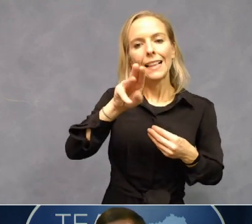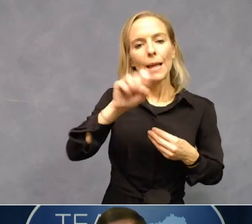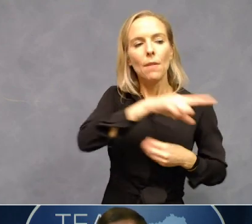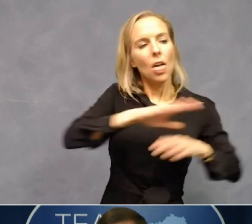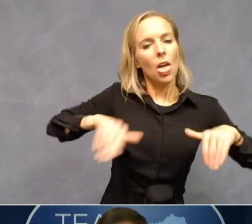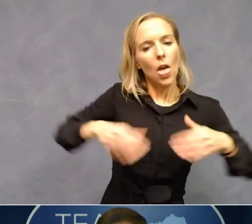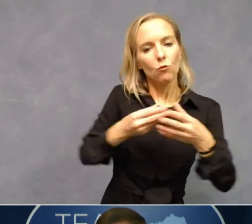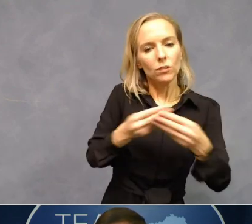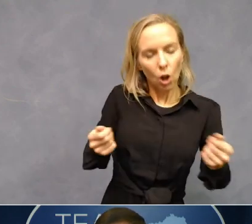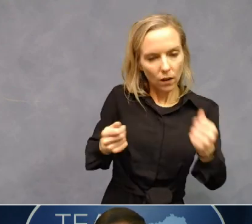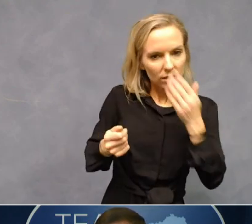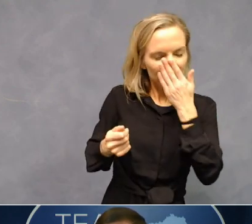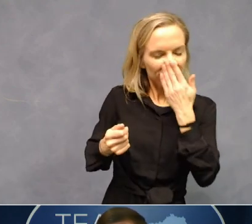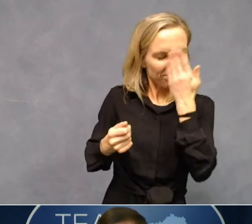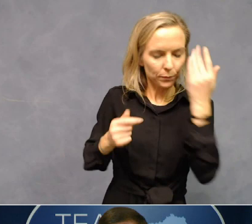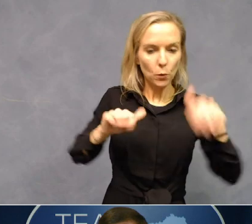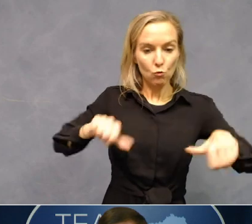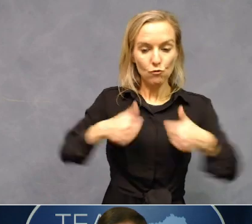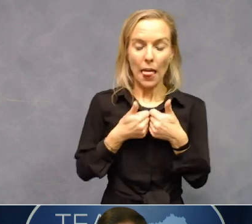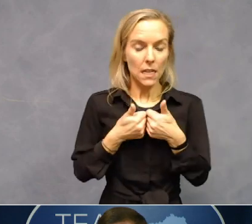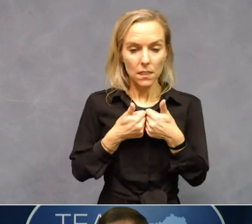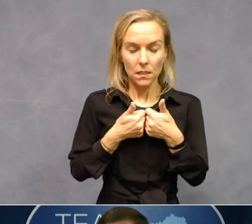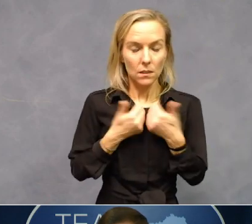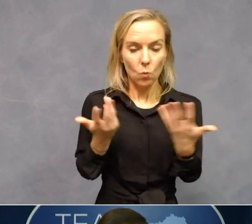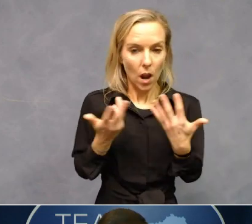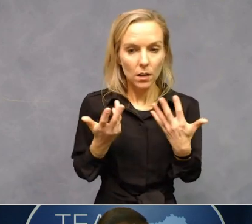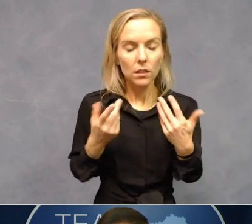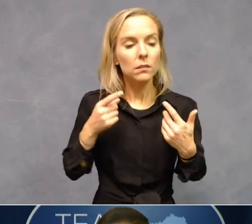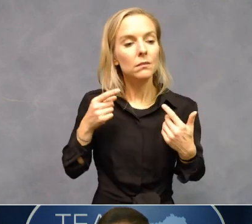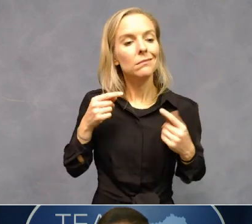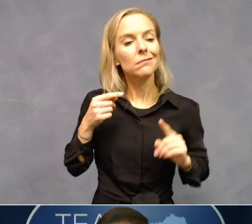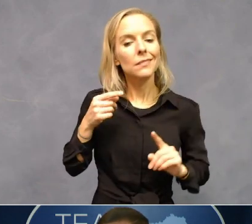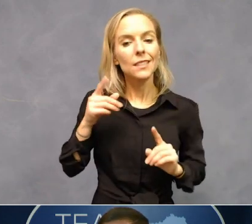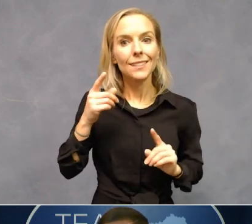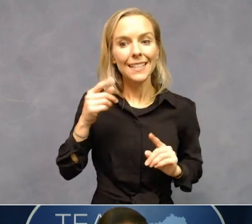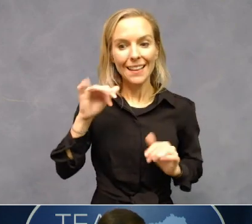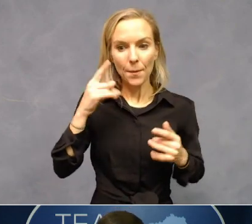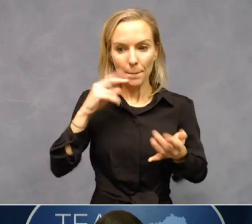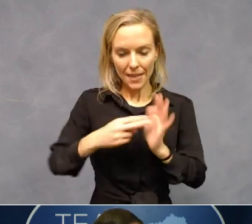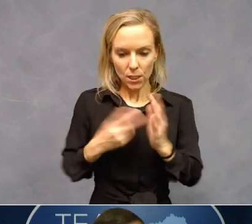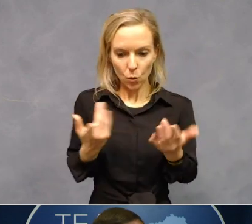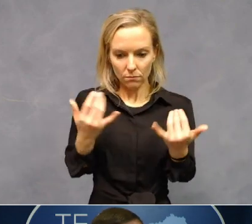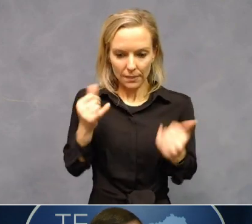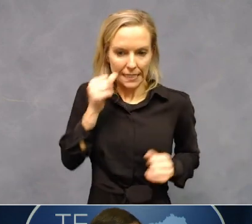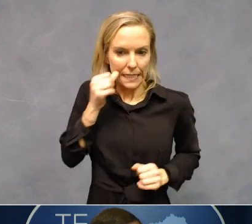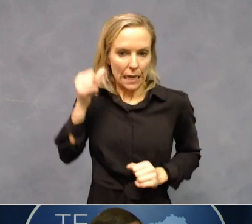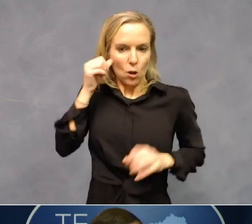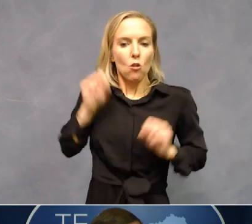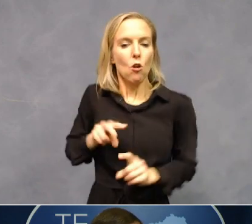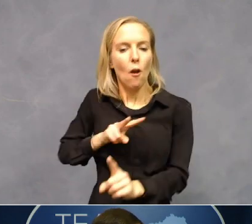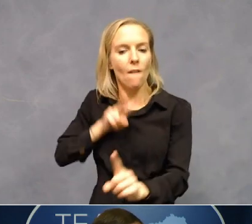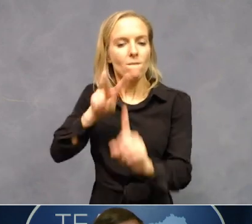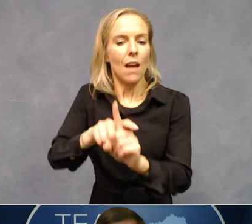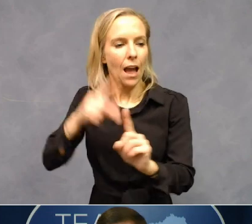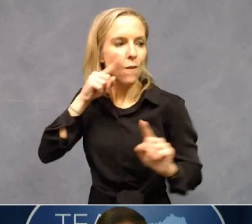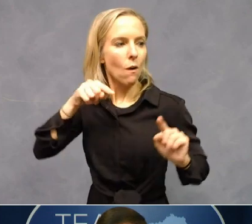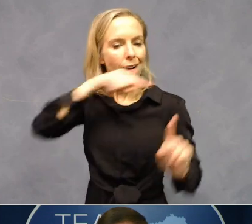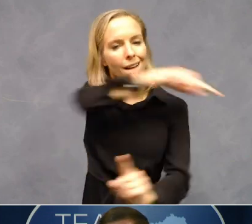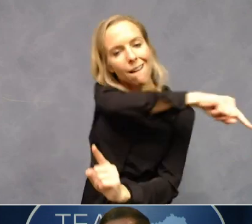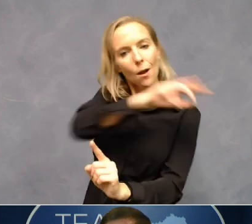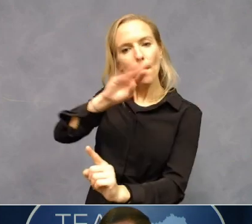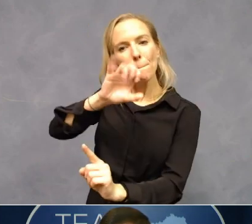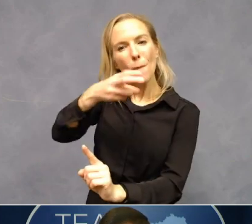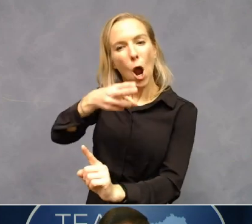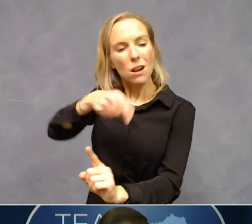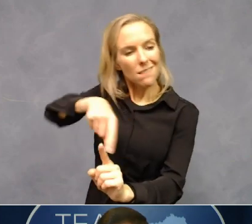The challenge is someone could have filed a claim yesterday, claim days in March, and that goes into the